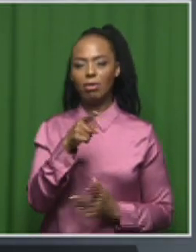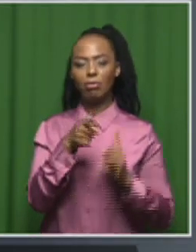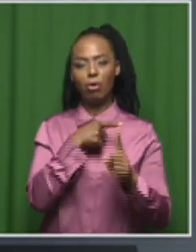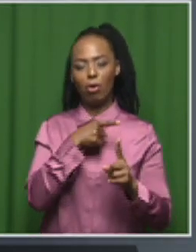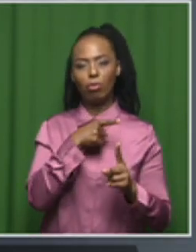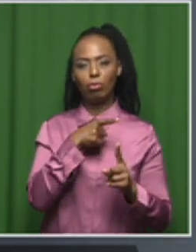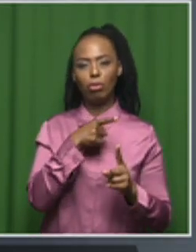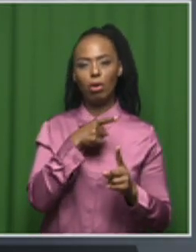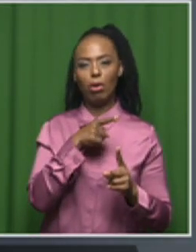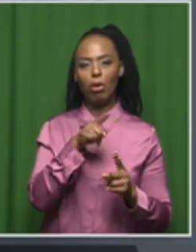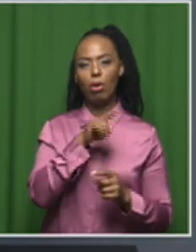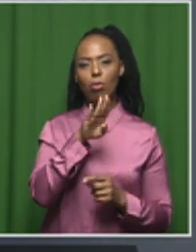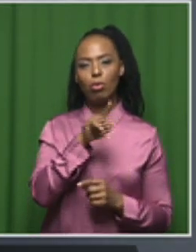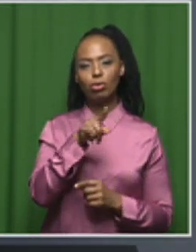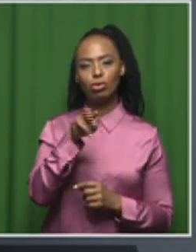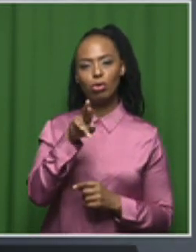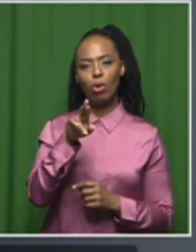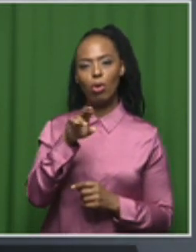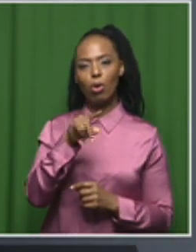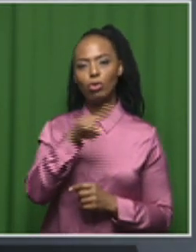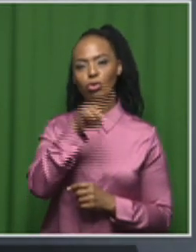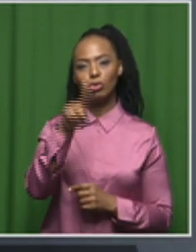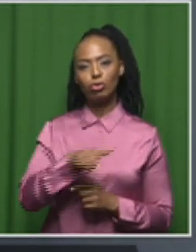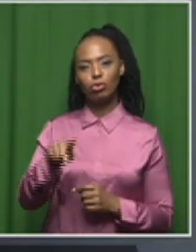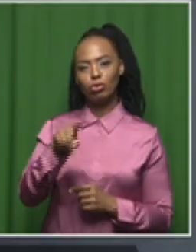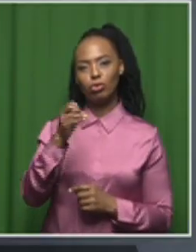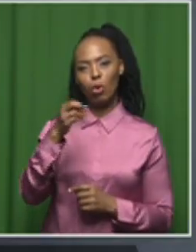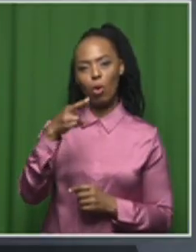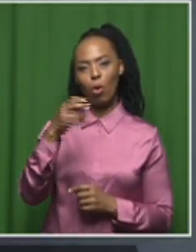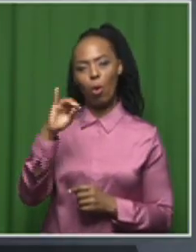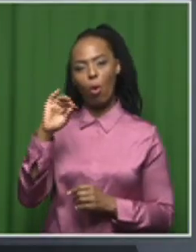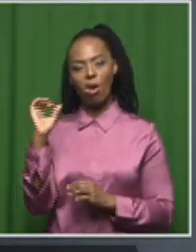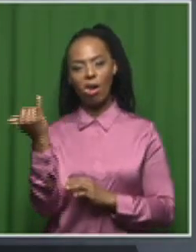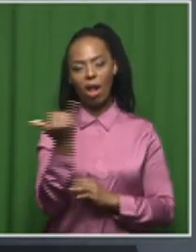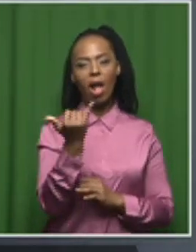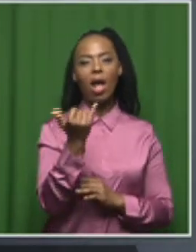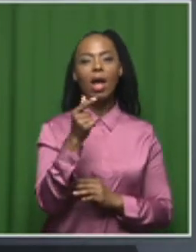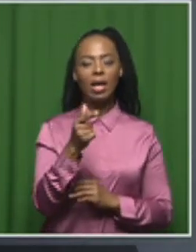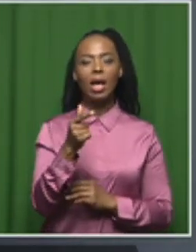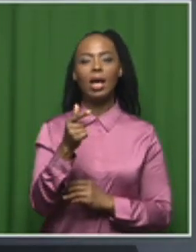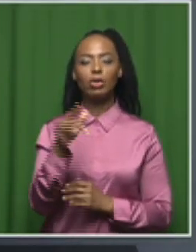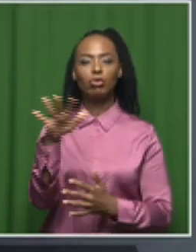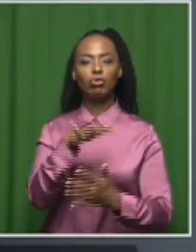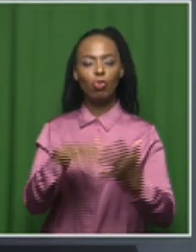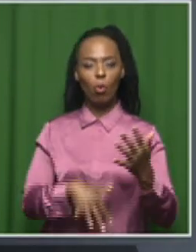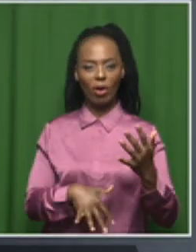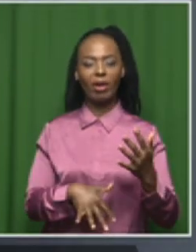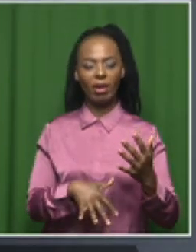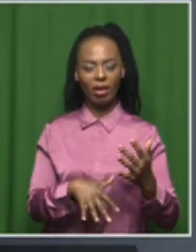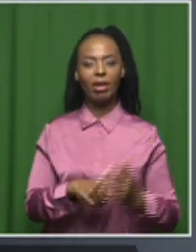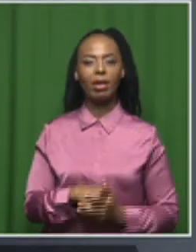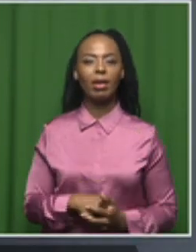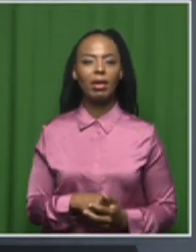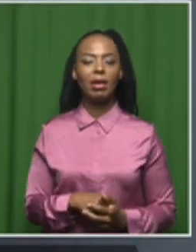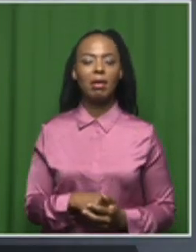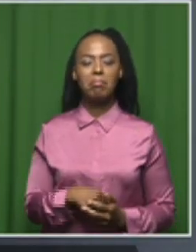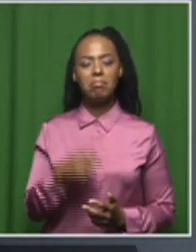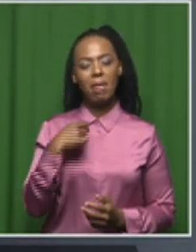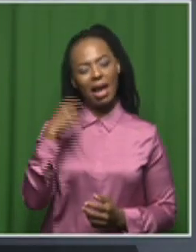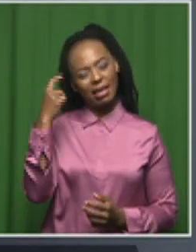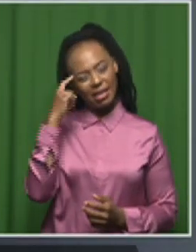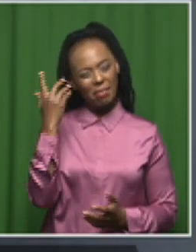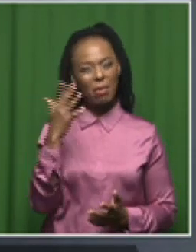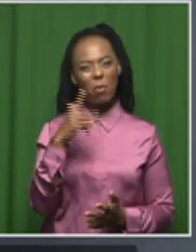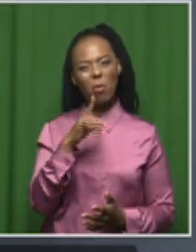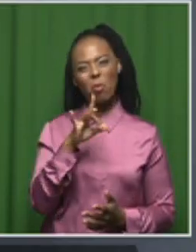well. Okay. So I think one of the challenging things is to be